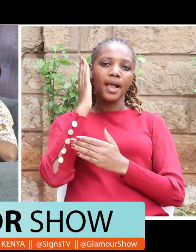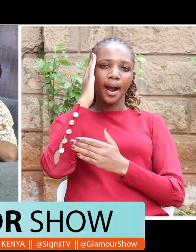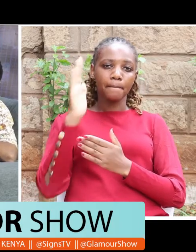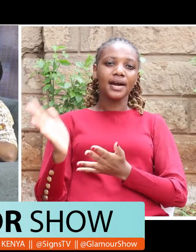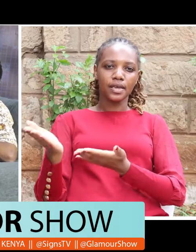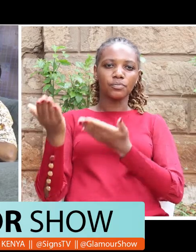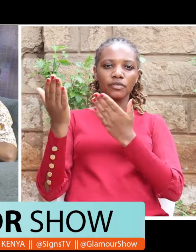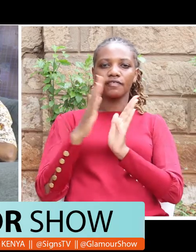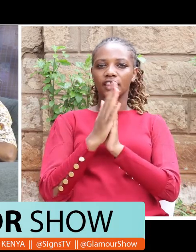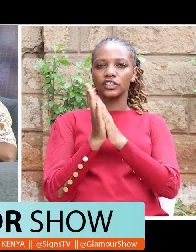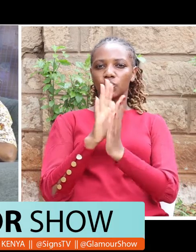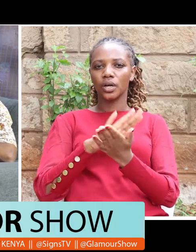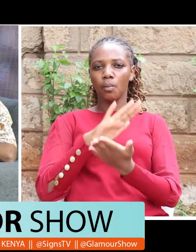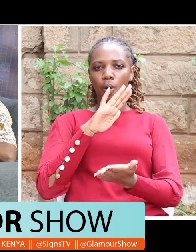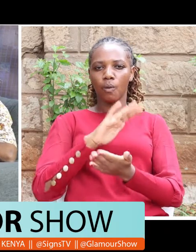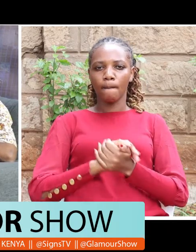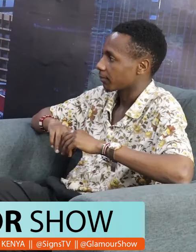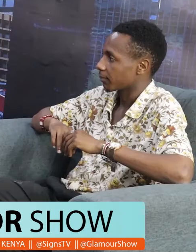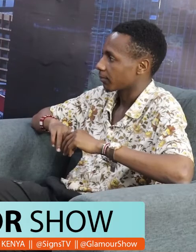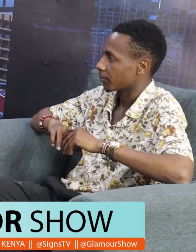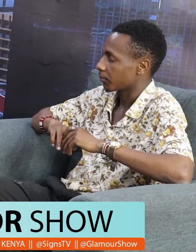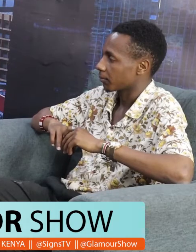the story more.